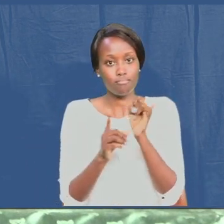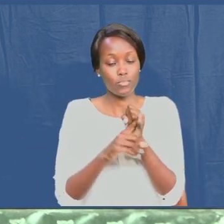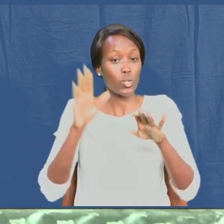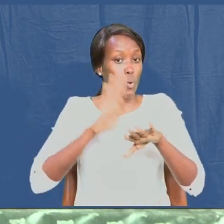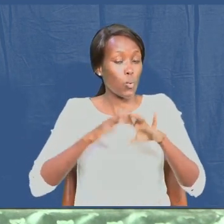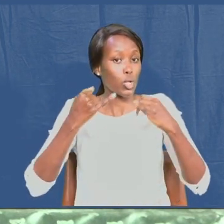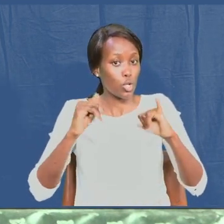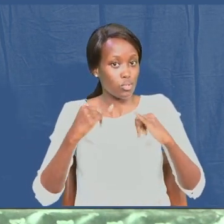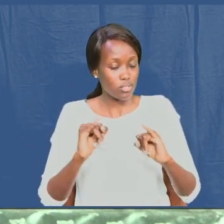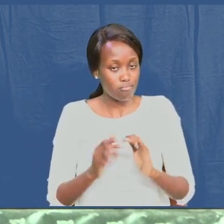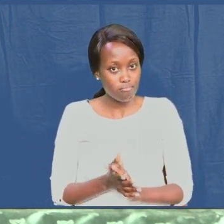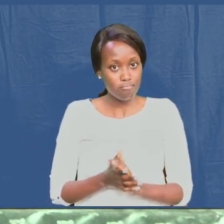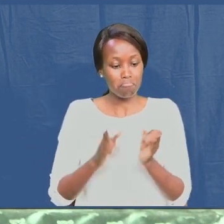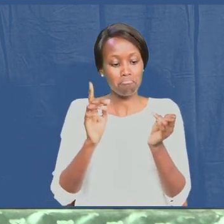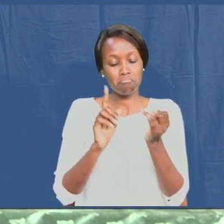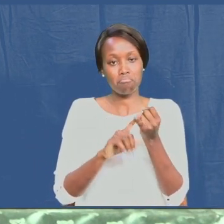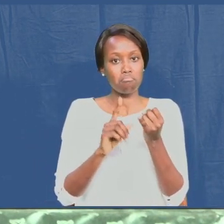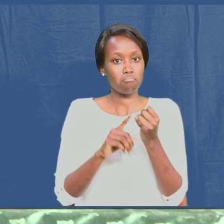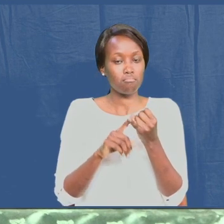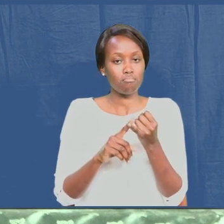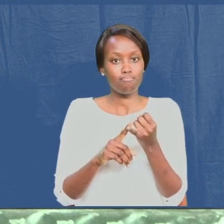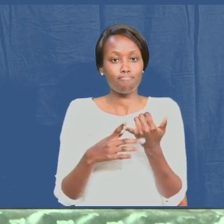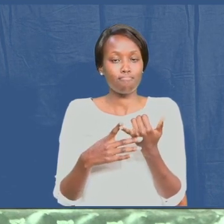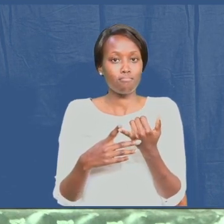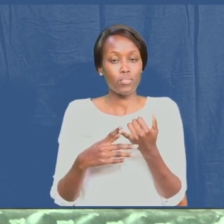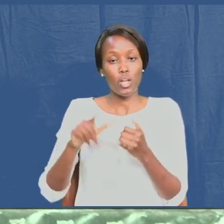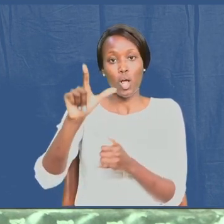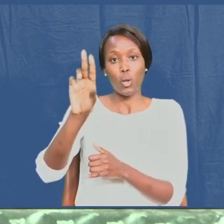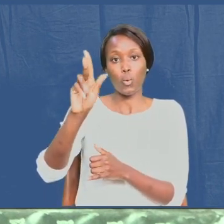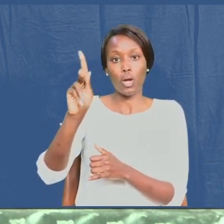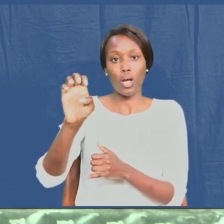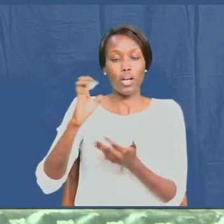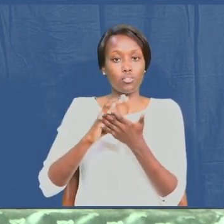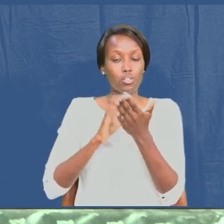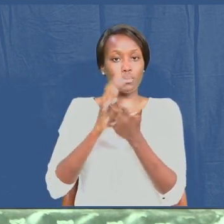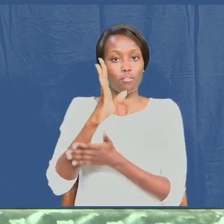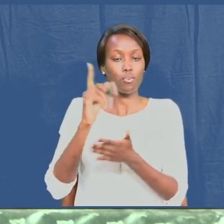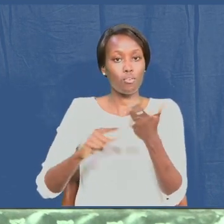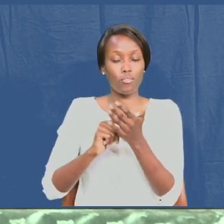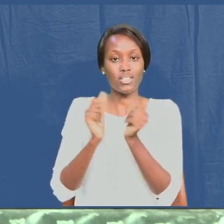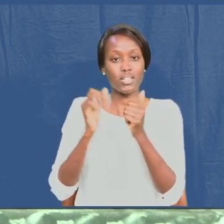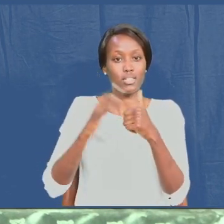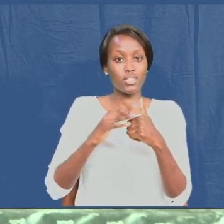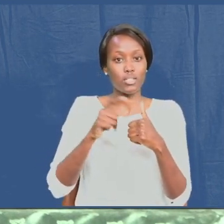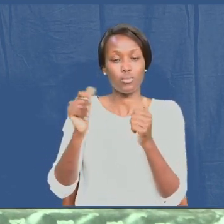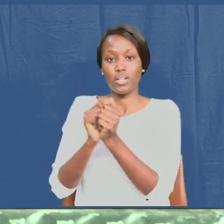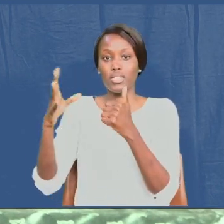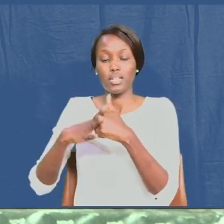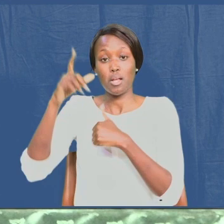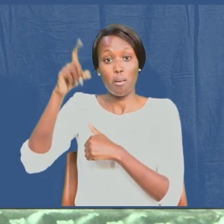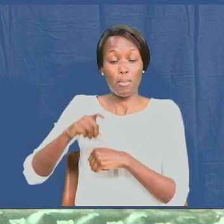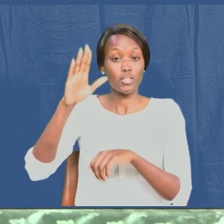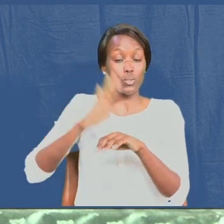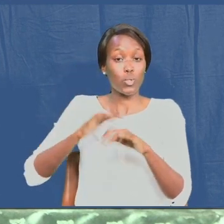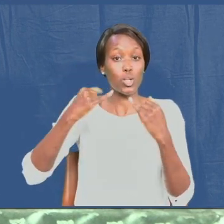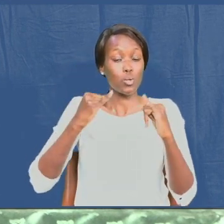news, as we read in Luke 4, 18 and 19. It should have good news. It